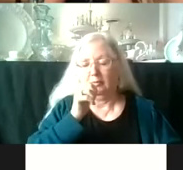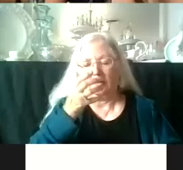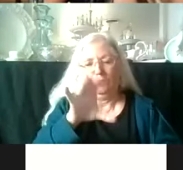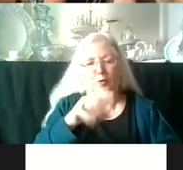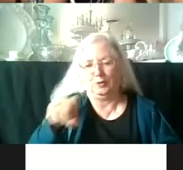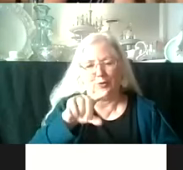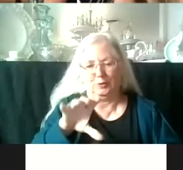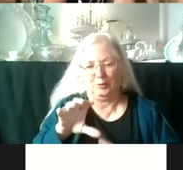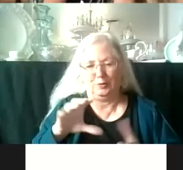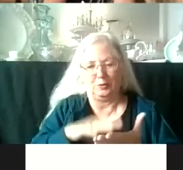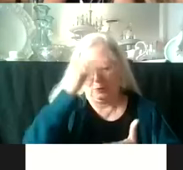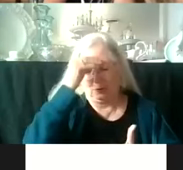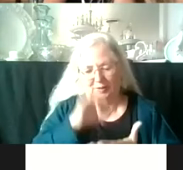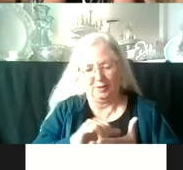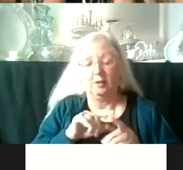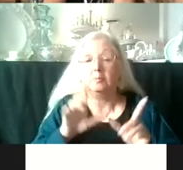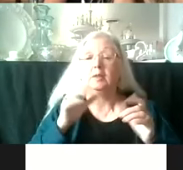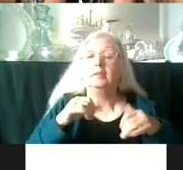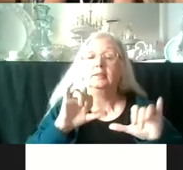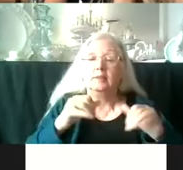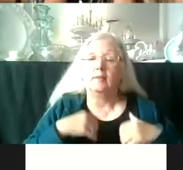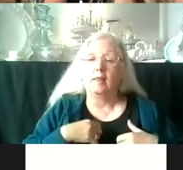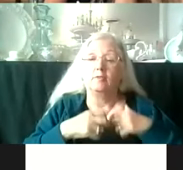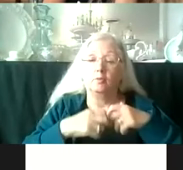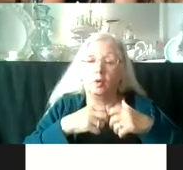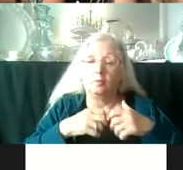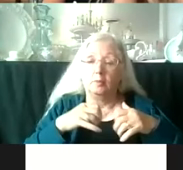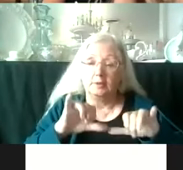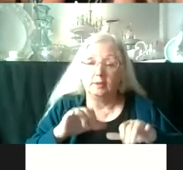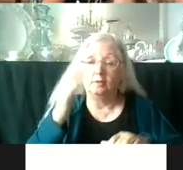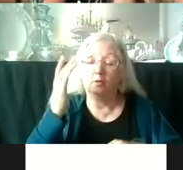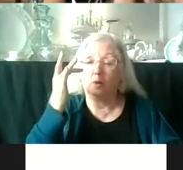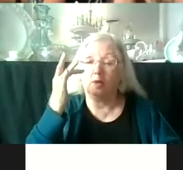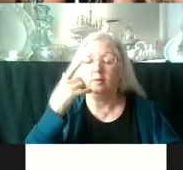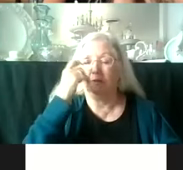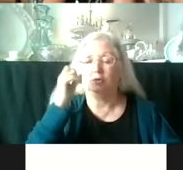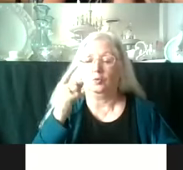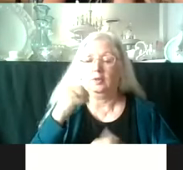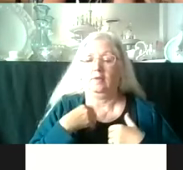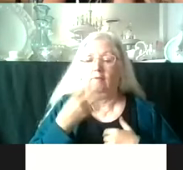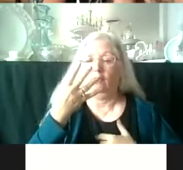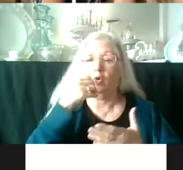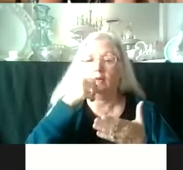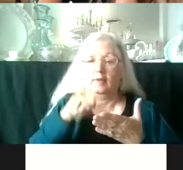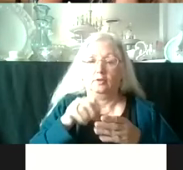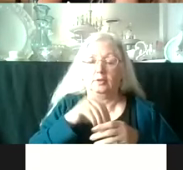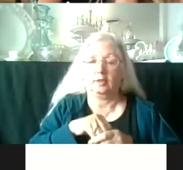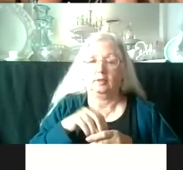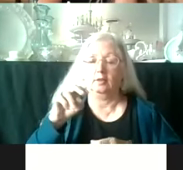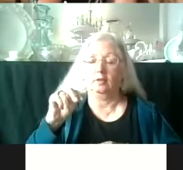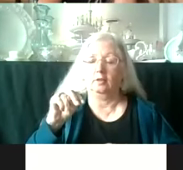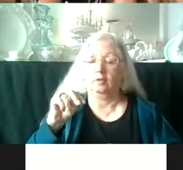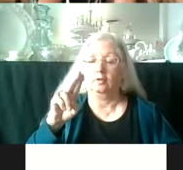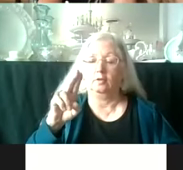still have this issue, right? Because we only have 4 letters in our nucleic acid alphabet, and they need to